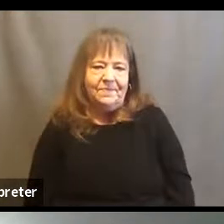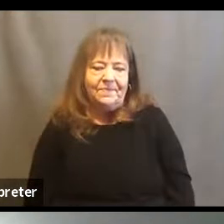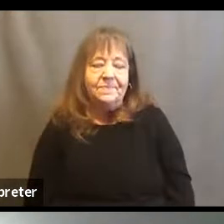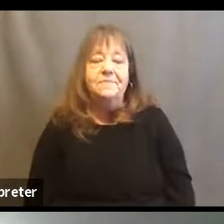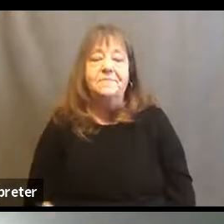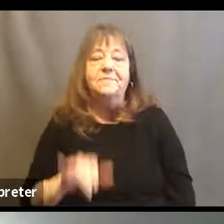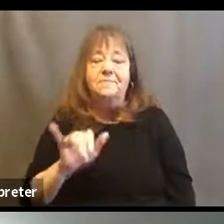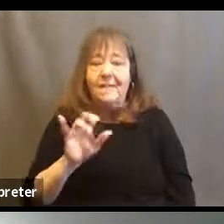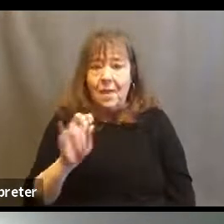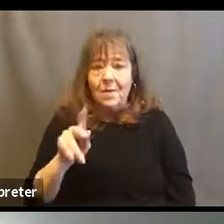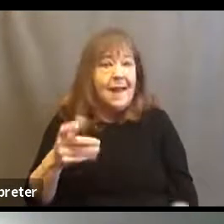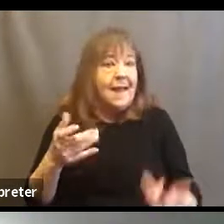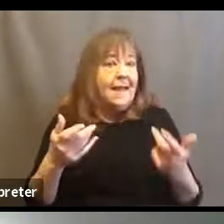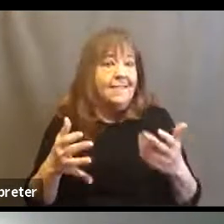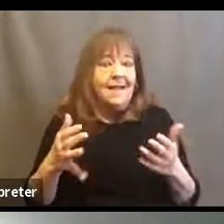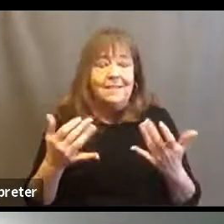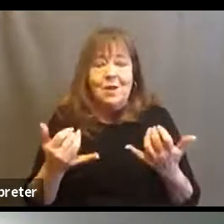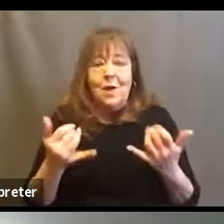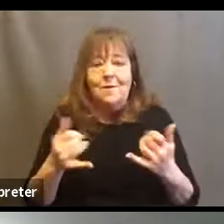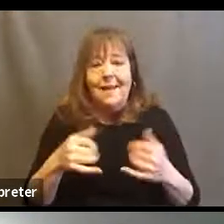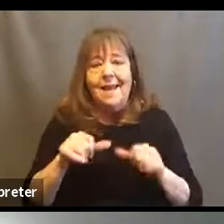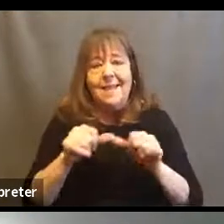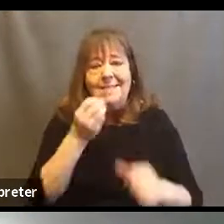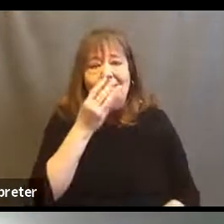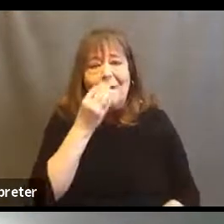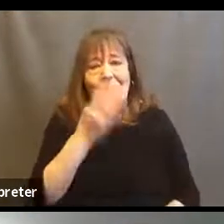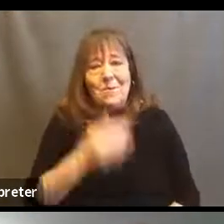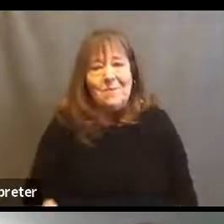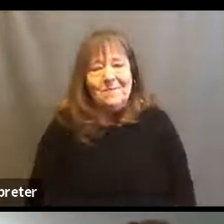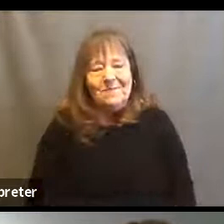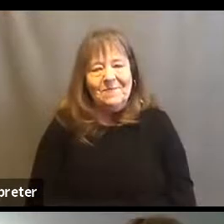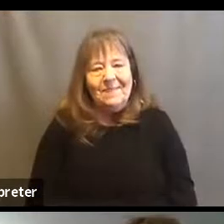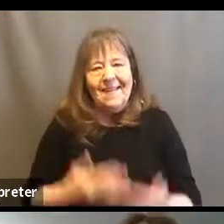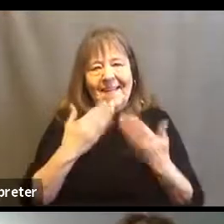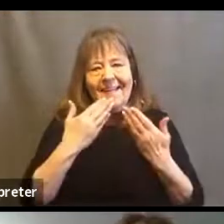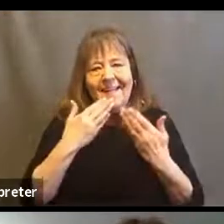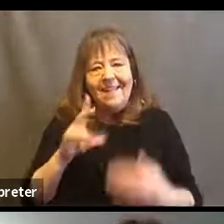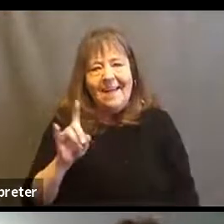Absolutely. That's all the questions I have right now. Stay warm, guys. Thank you, David.